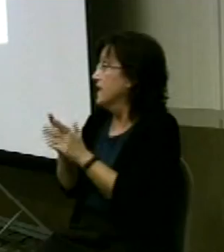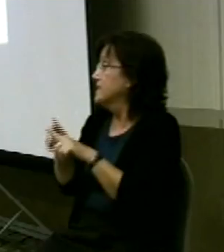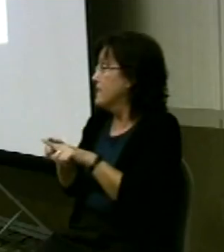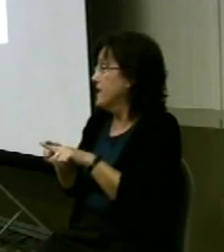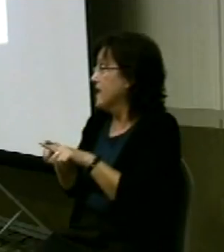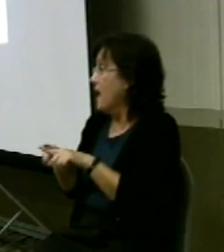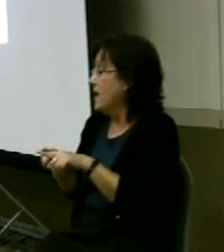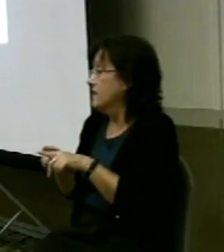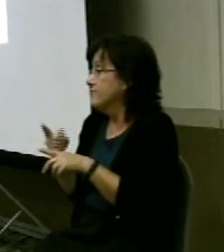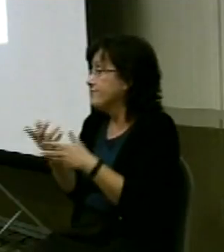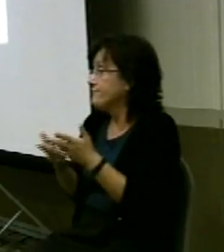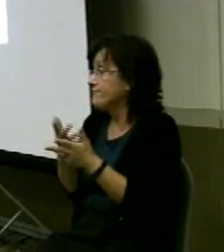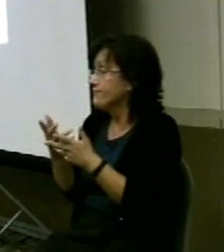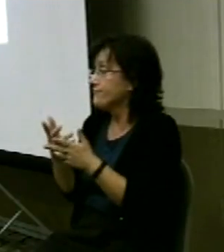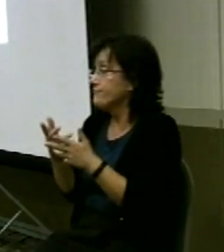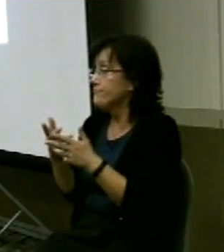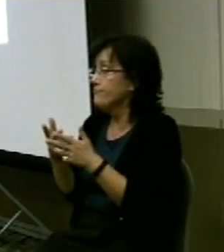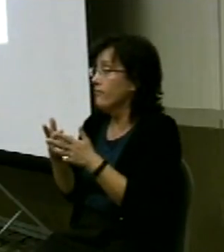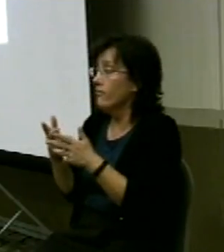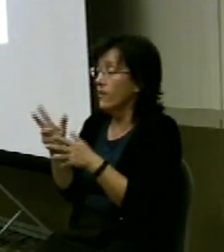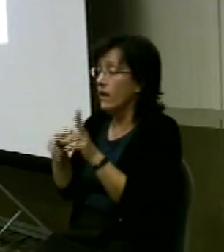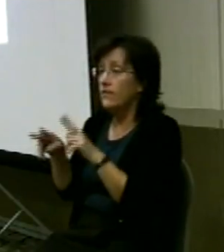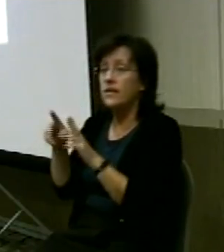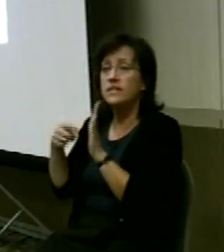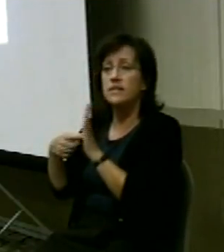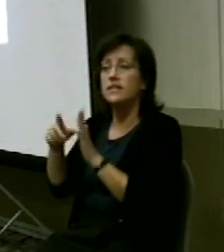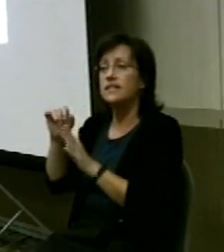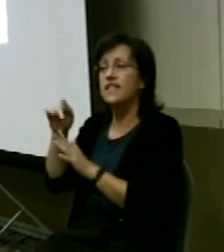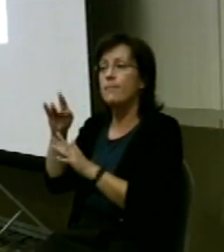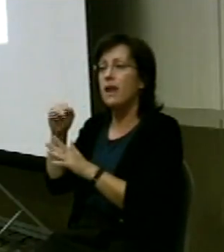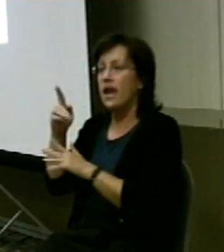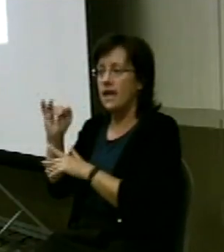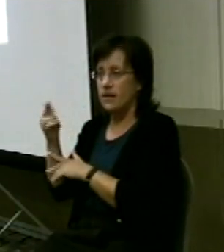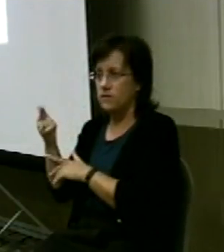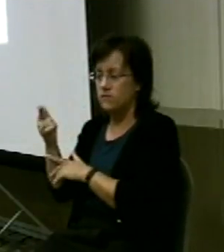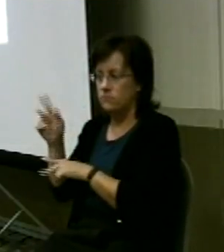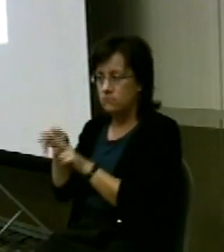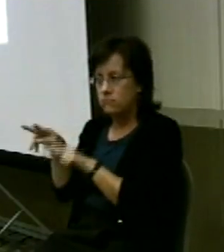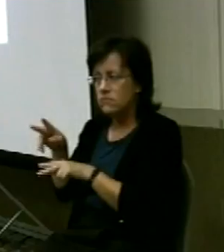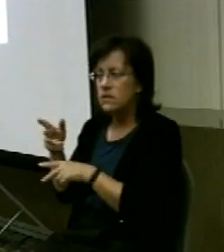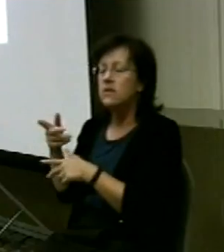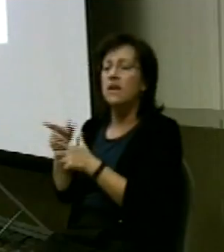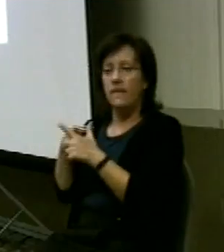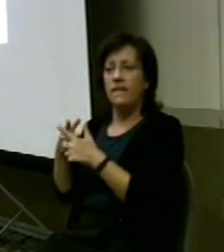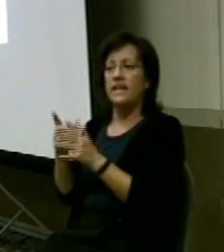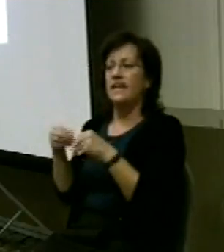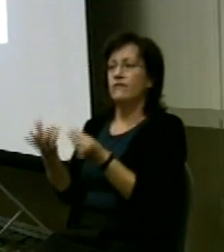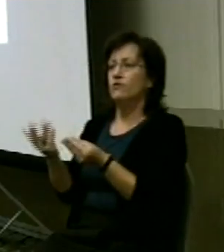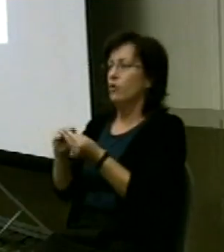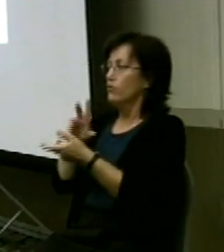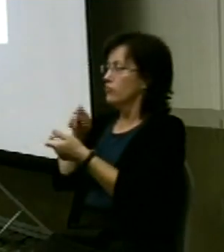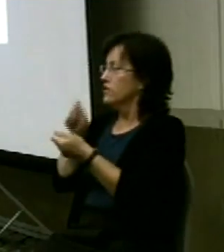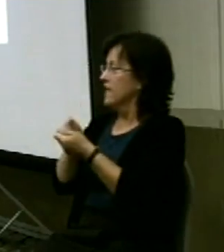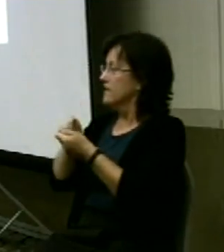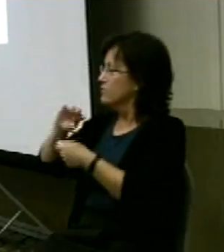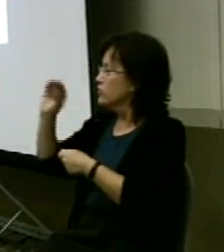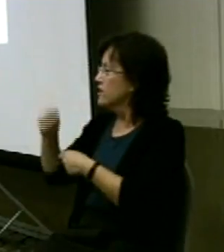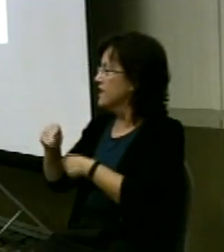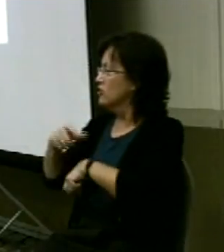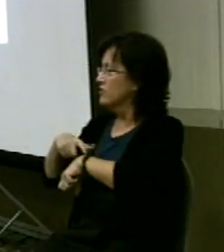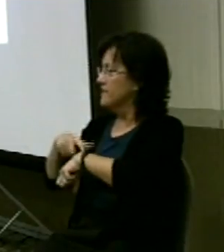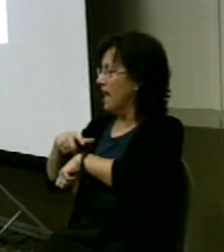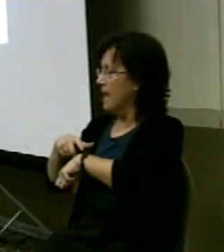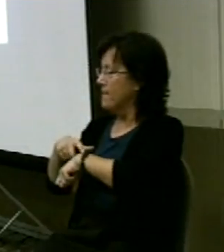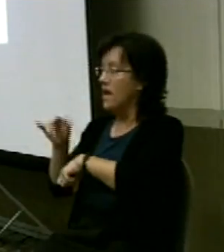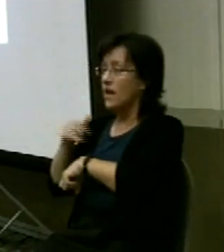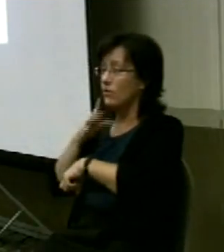the sampling of the behavior, and that gives you a more precise percentage of time, like we were talking about